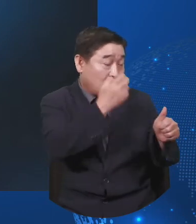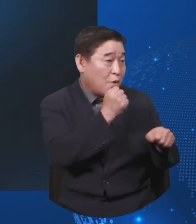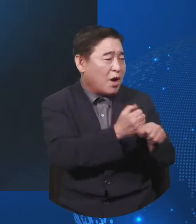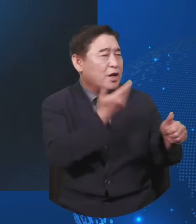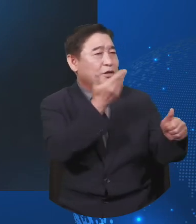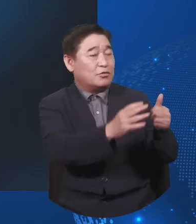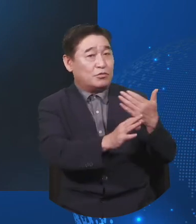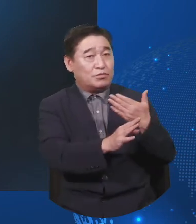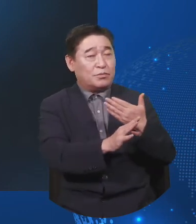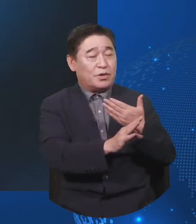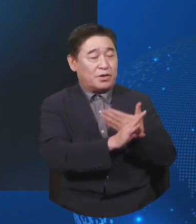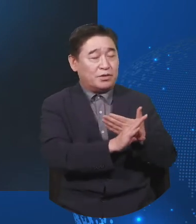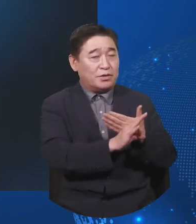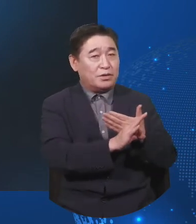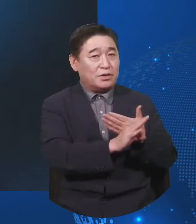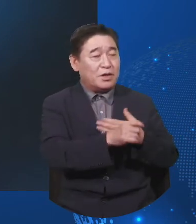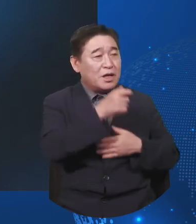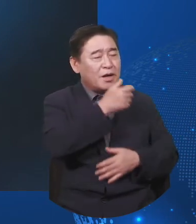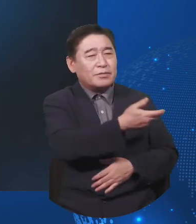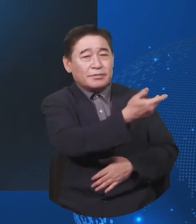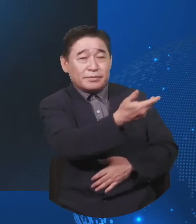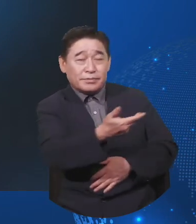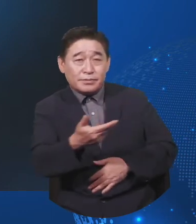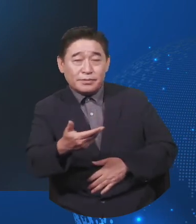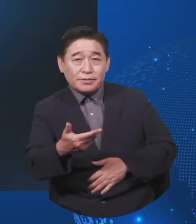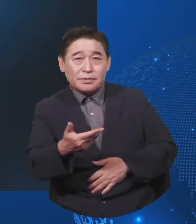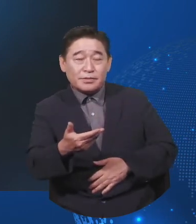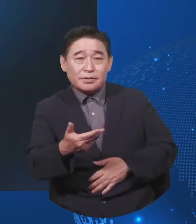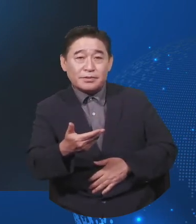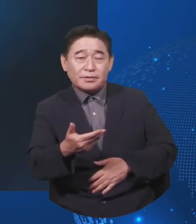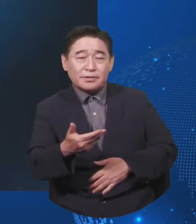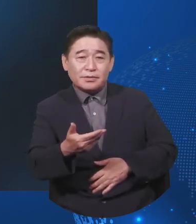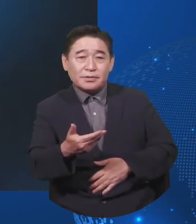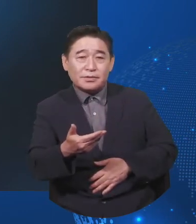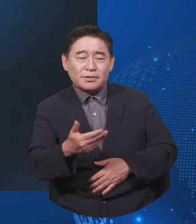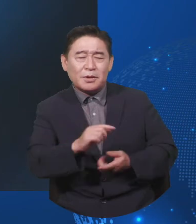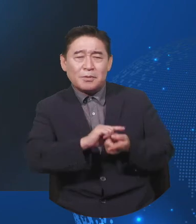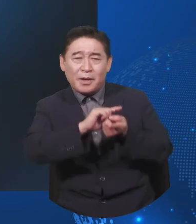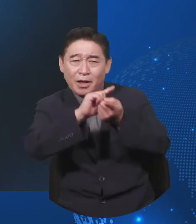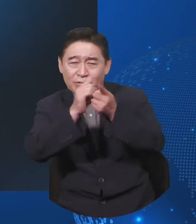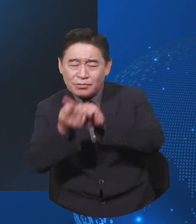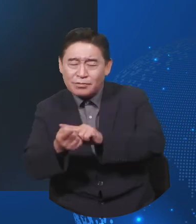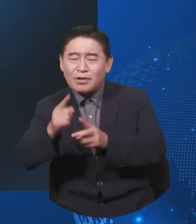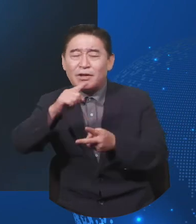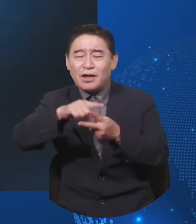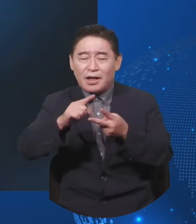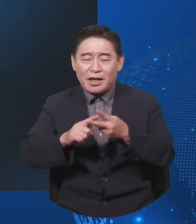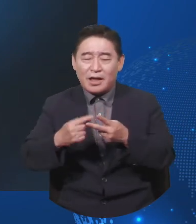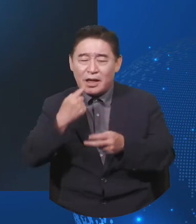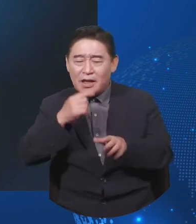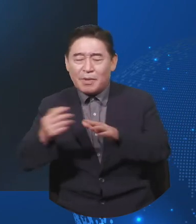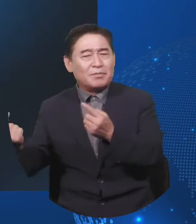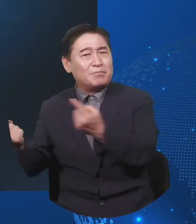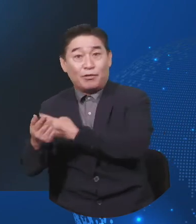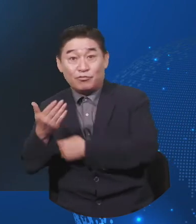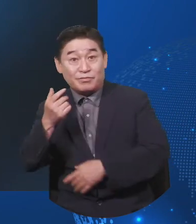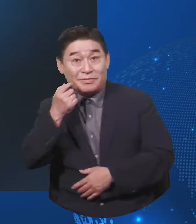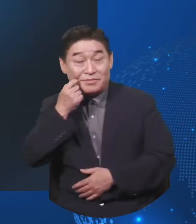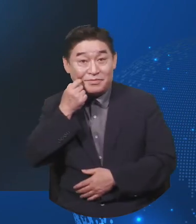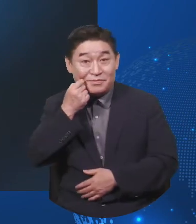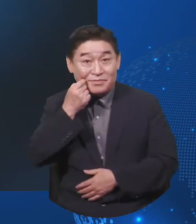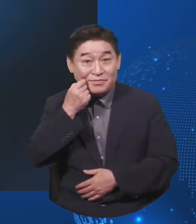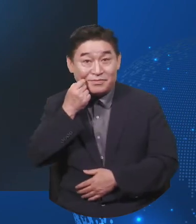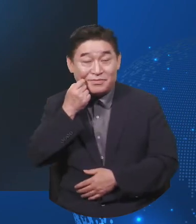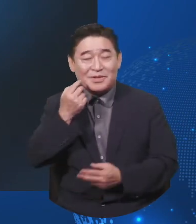the size, the route, the pathway of rivers. Thank you. All right, thank